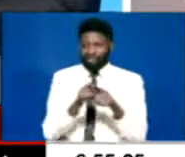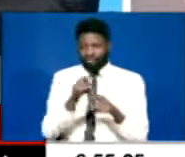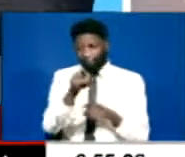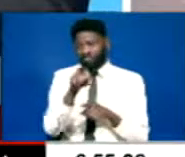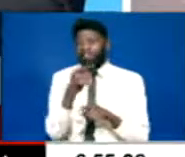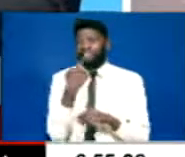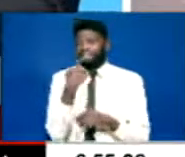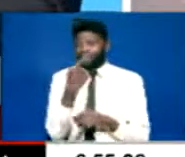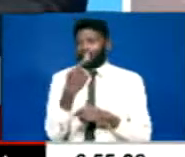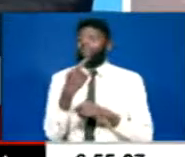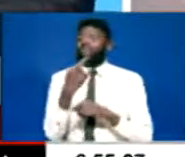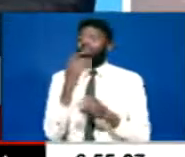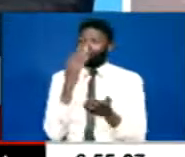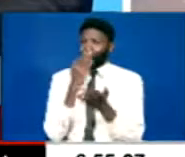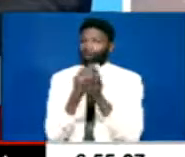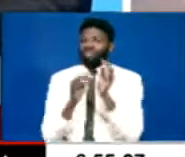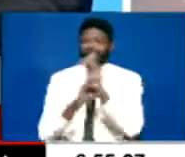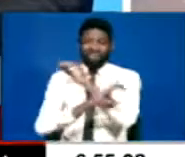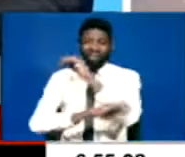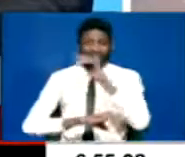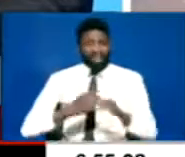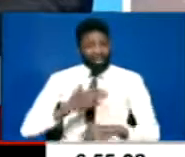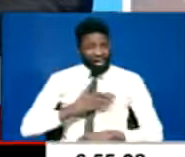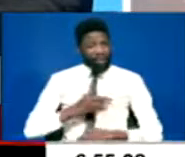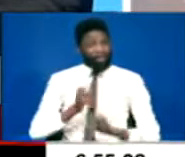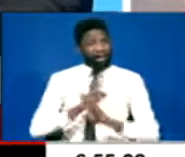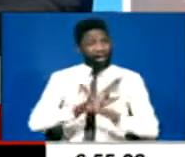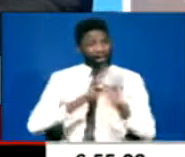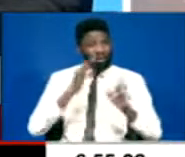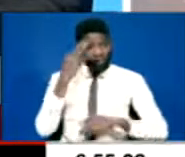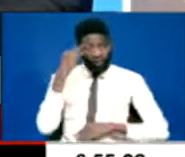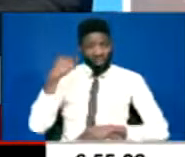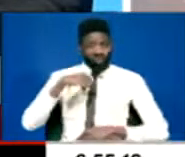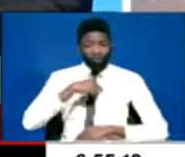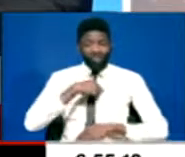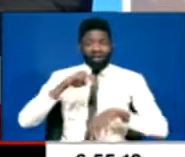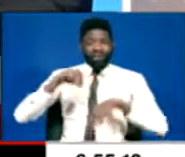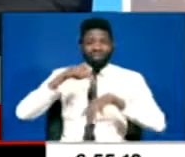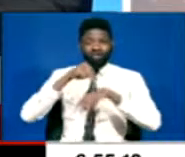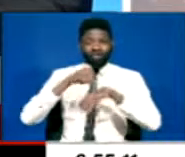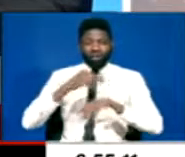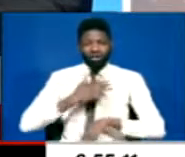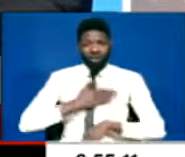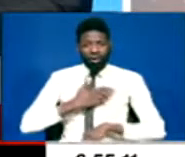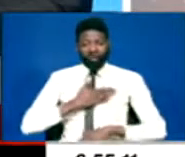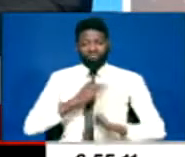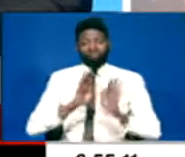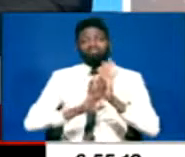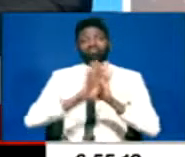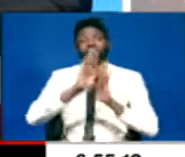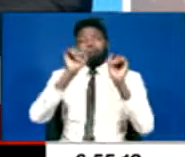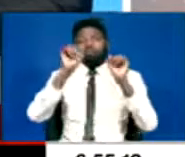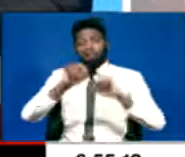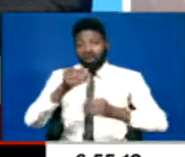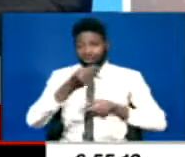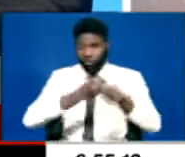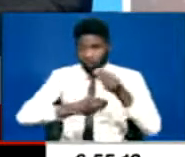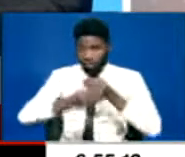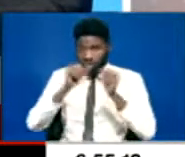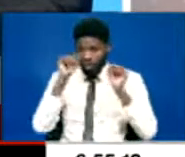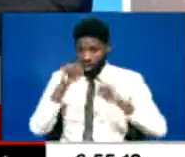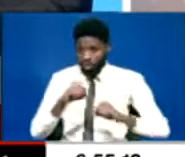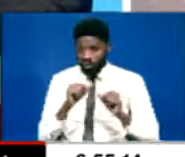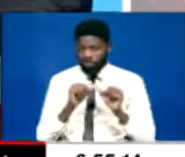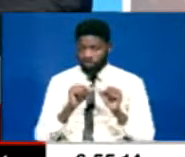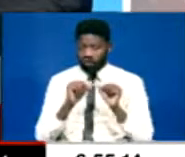for that? Considering we are part of the developing nations, can our economy even withstand that? But on the other end, he was also